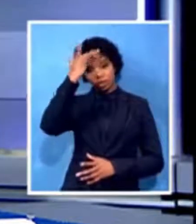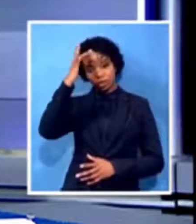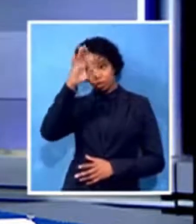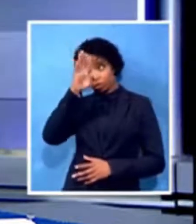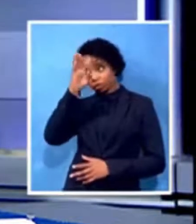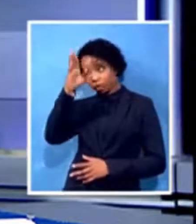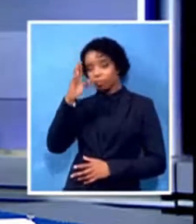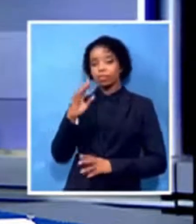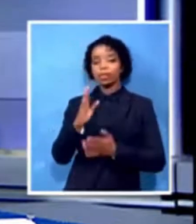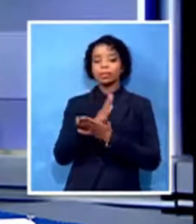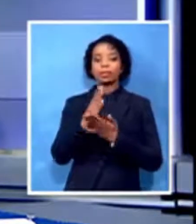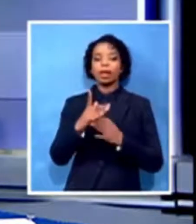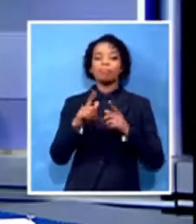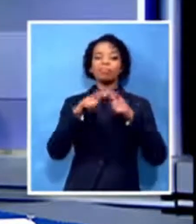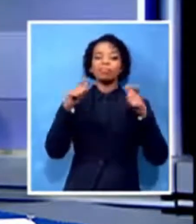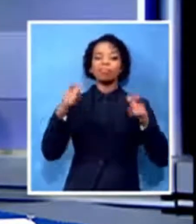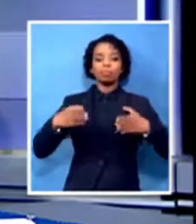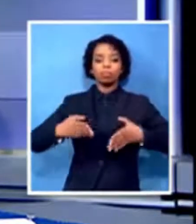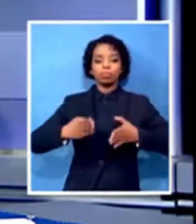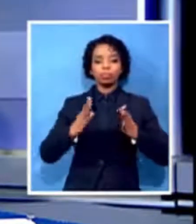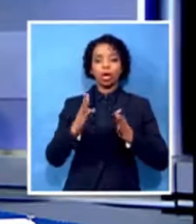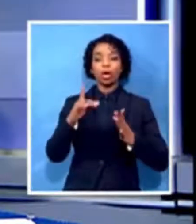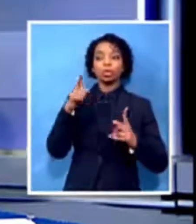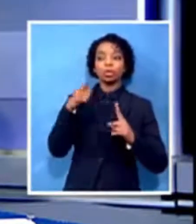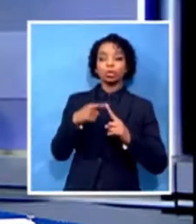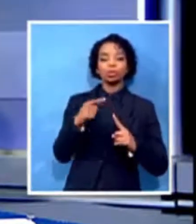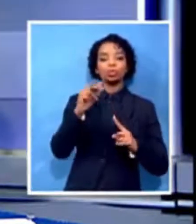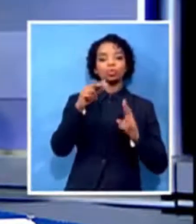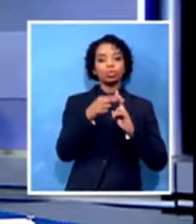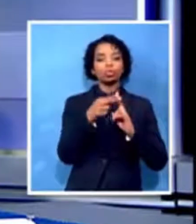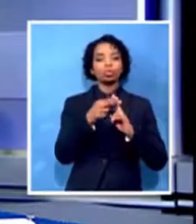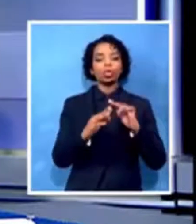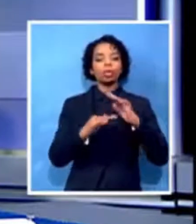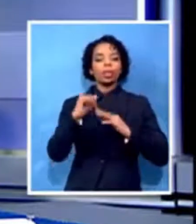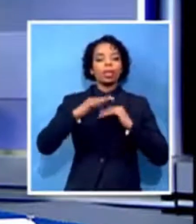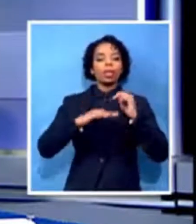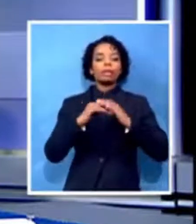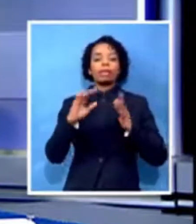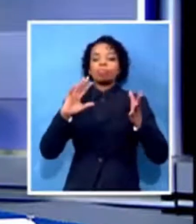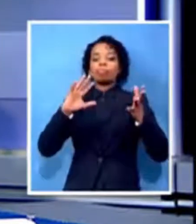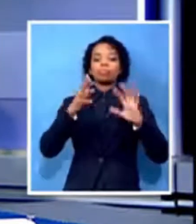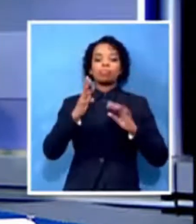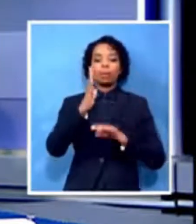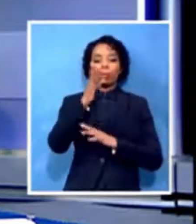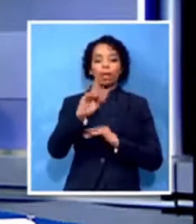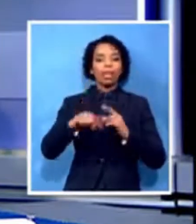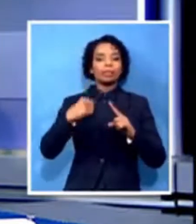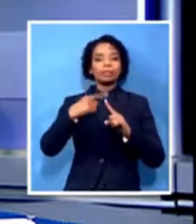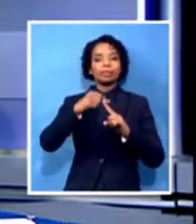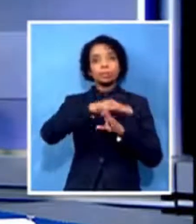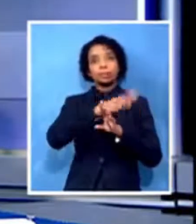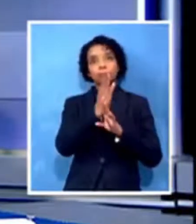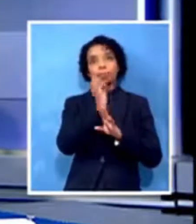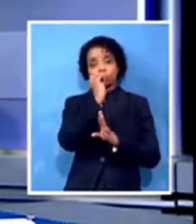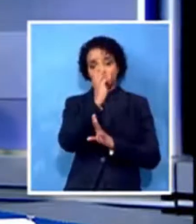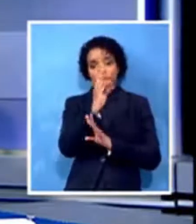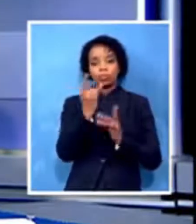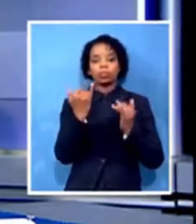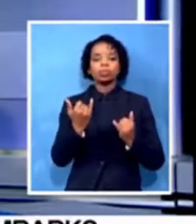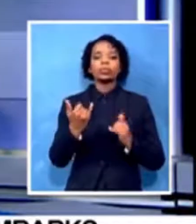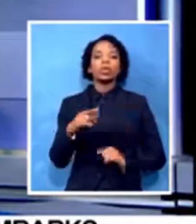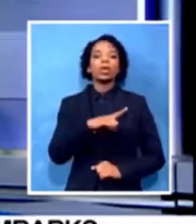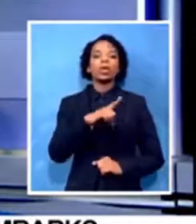Union buildings will be disrupted until noon today as hundreds of cars, buckies and motorcycles driving at about